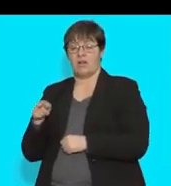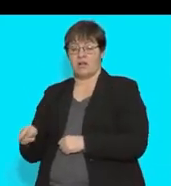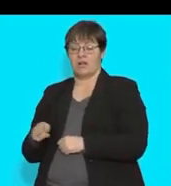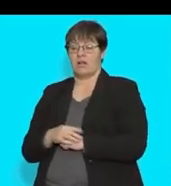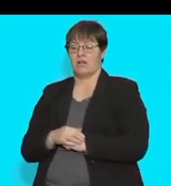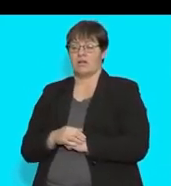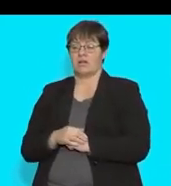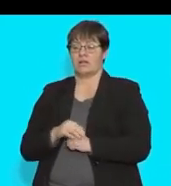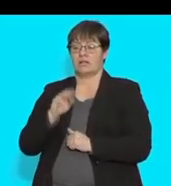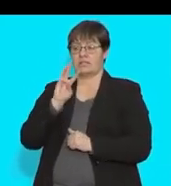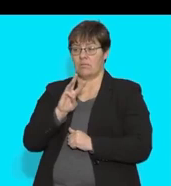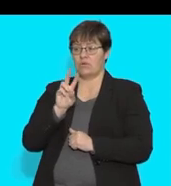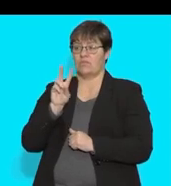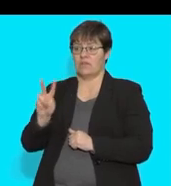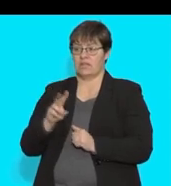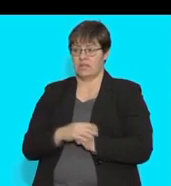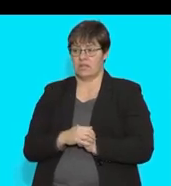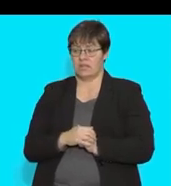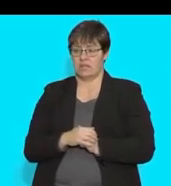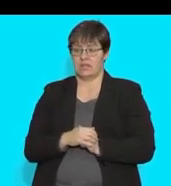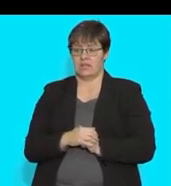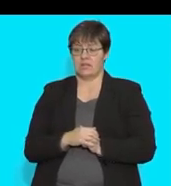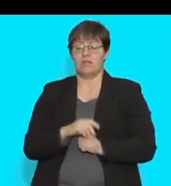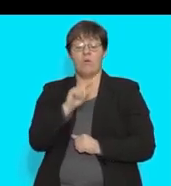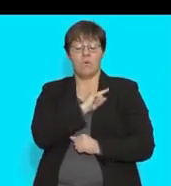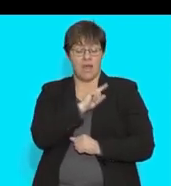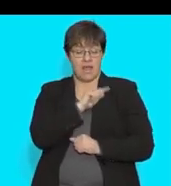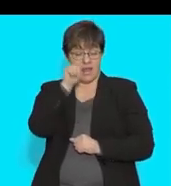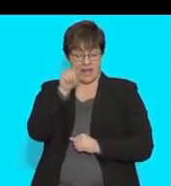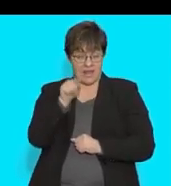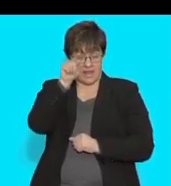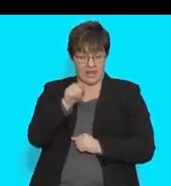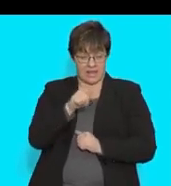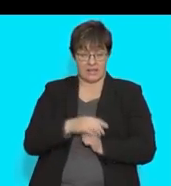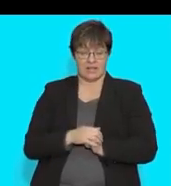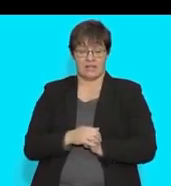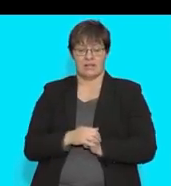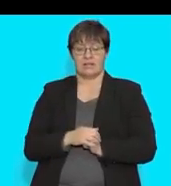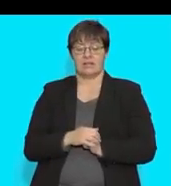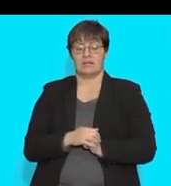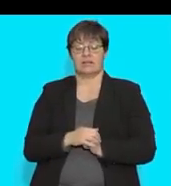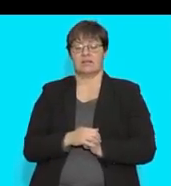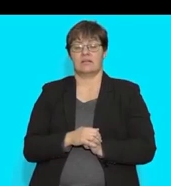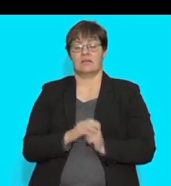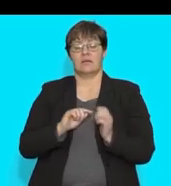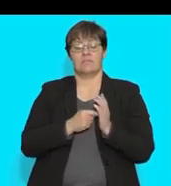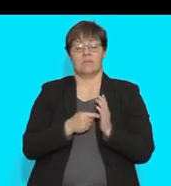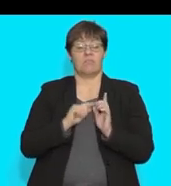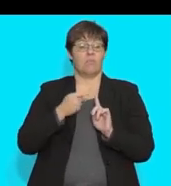to WV. By the way, the reason for both these ones will also be